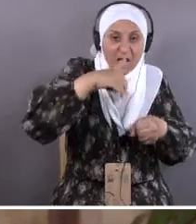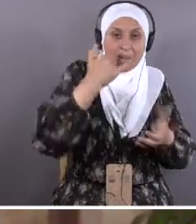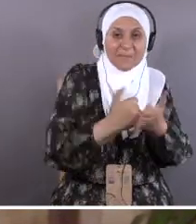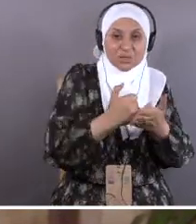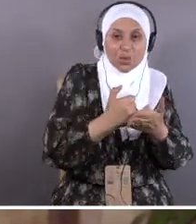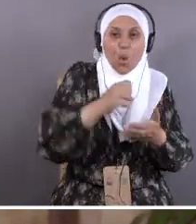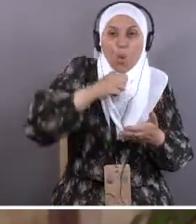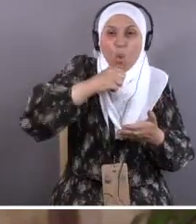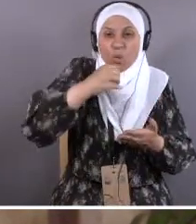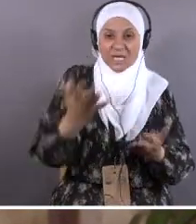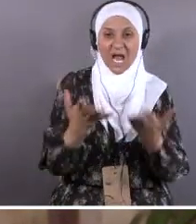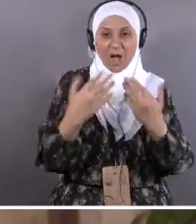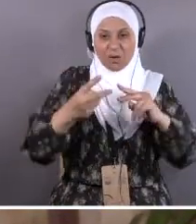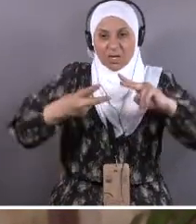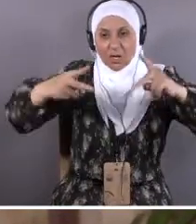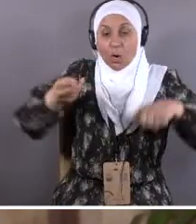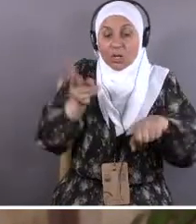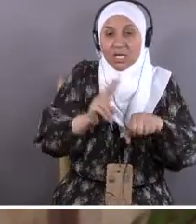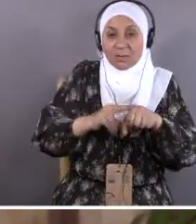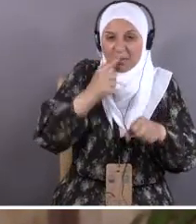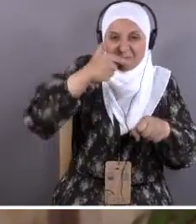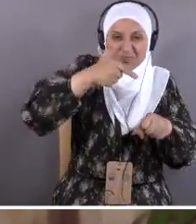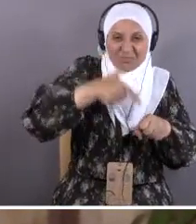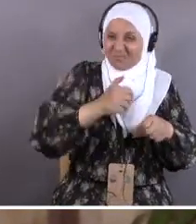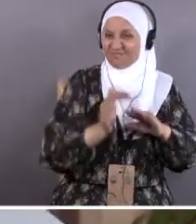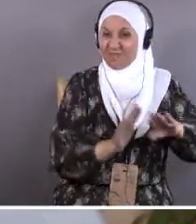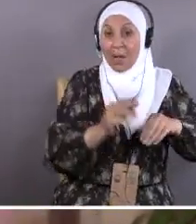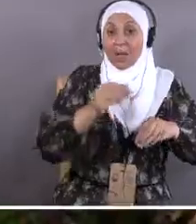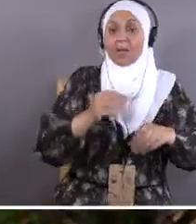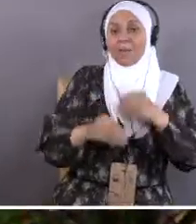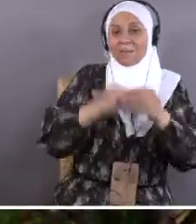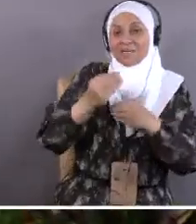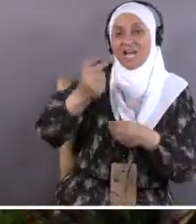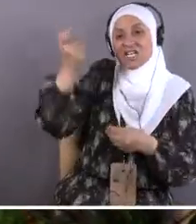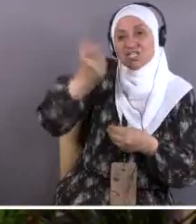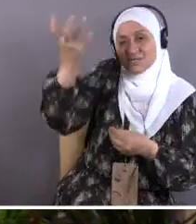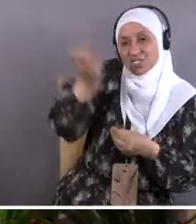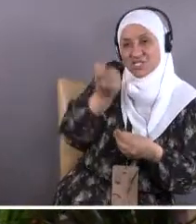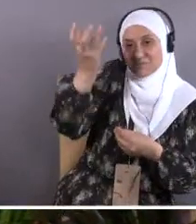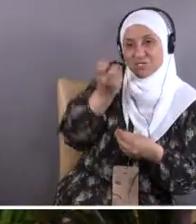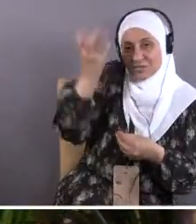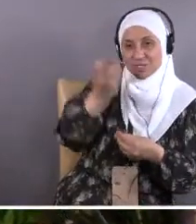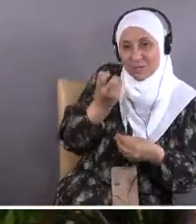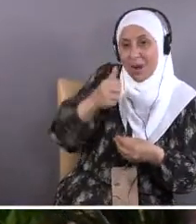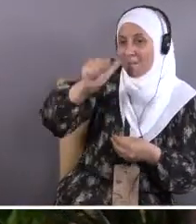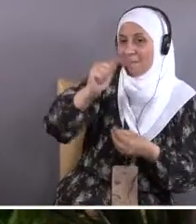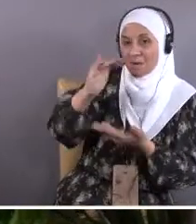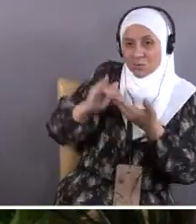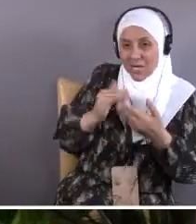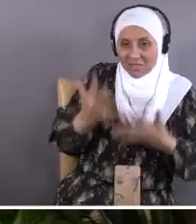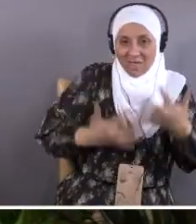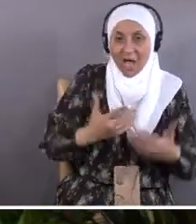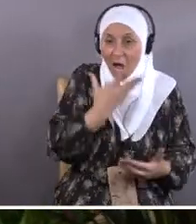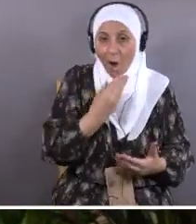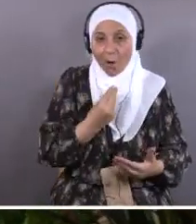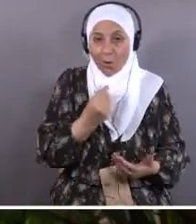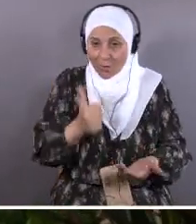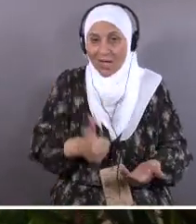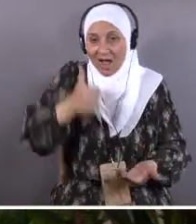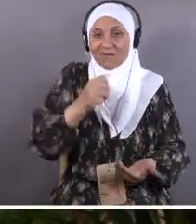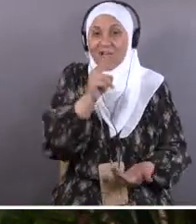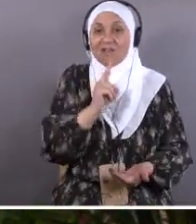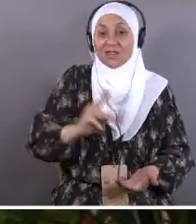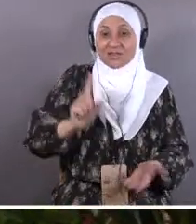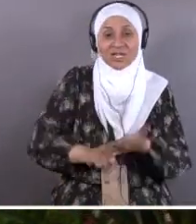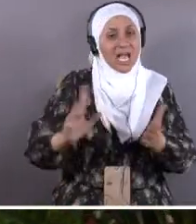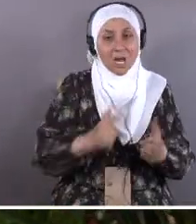energy remains central to the future of sustainable and clean power generation. But we also need to acknowledge that not all fossil